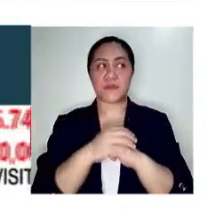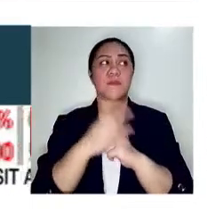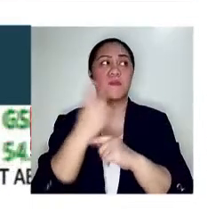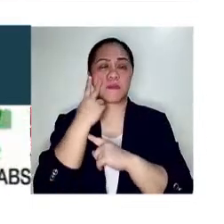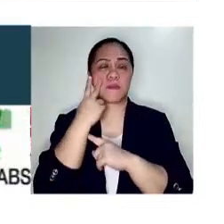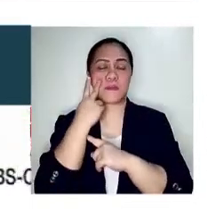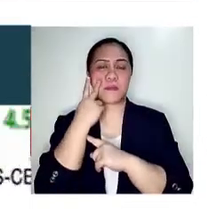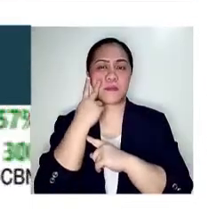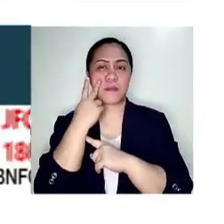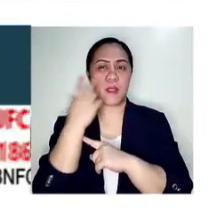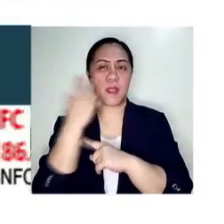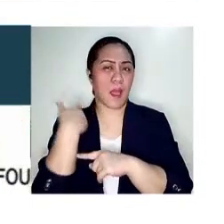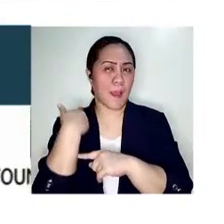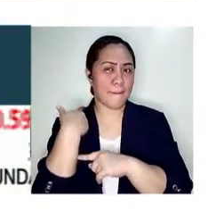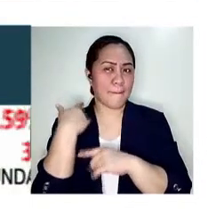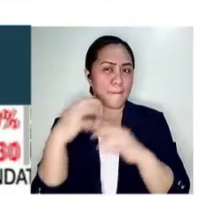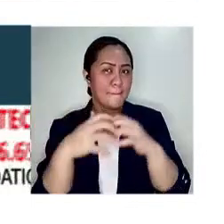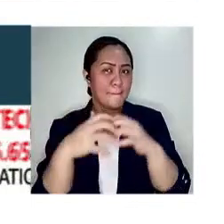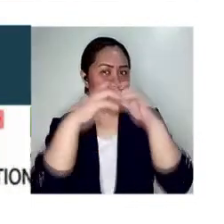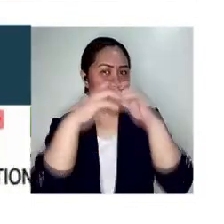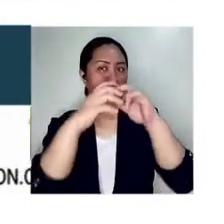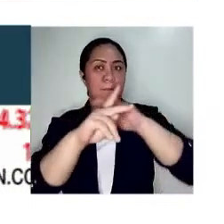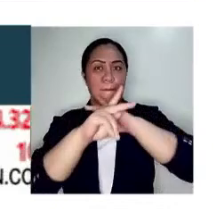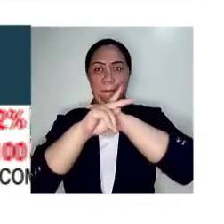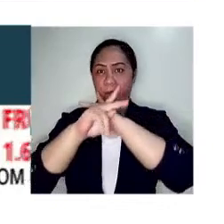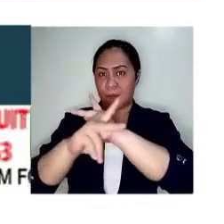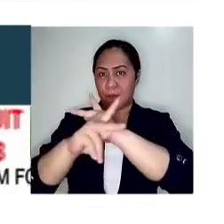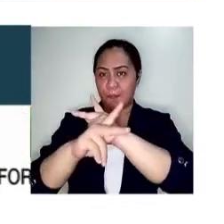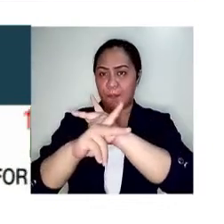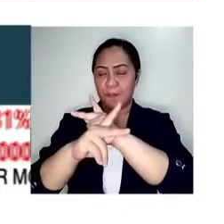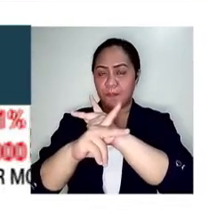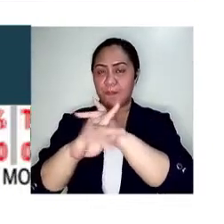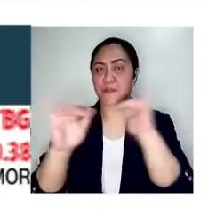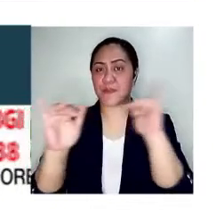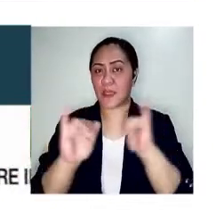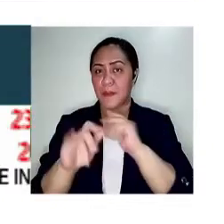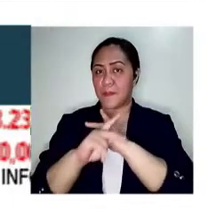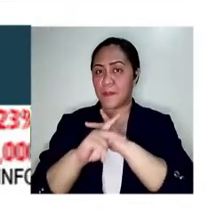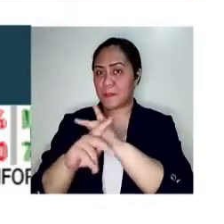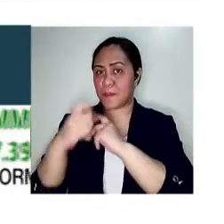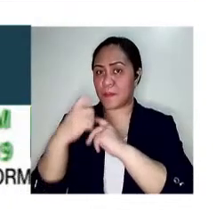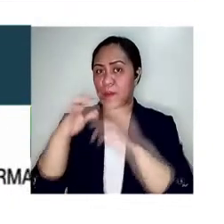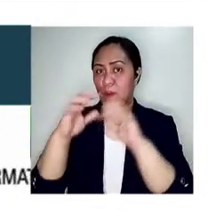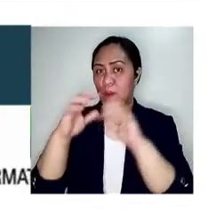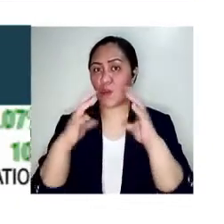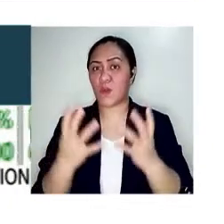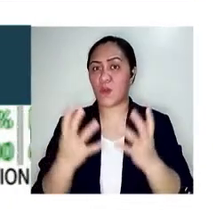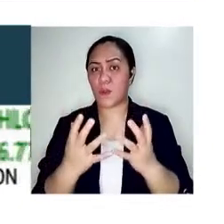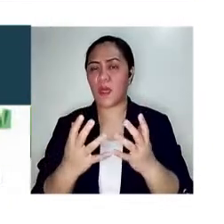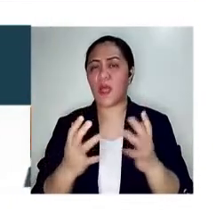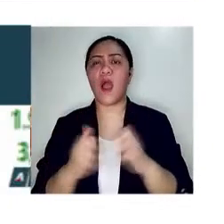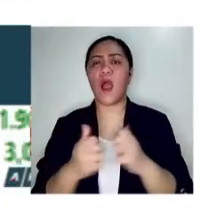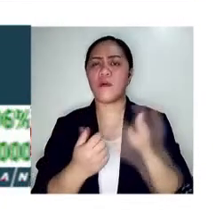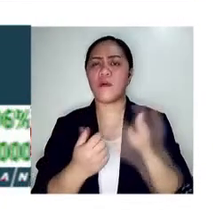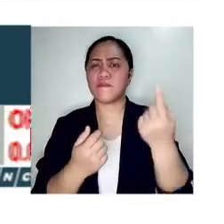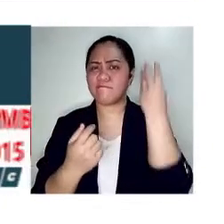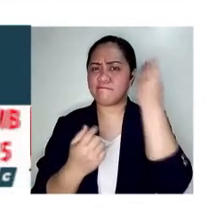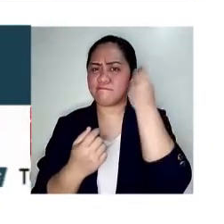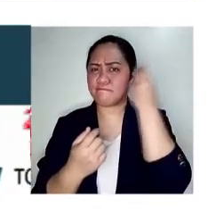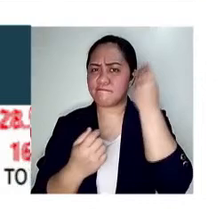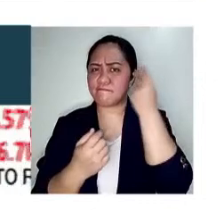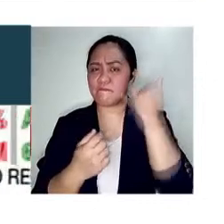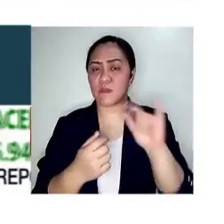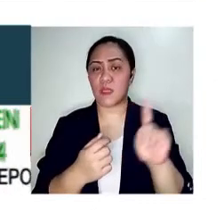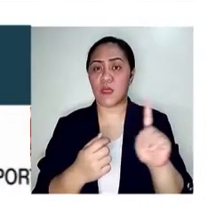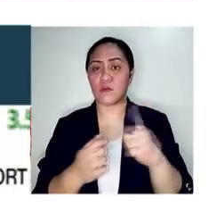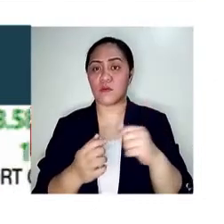the rise of protectionism, as opposed to globalization? What do you think about that, Professor Kraft? And Dido, I also want to get your